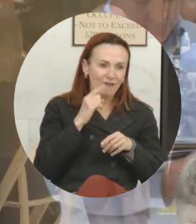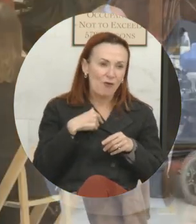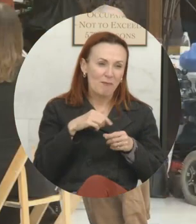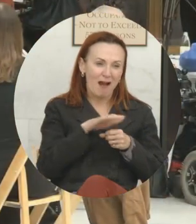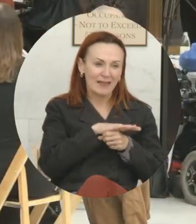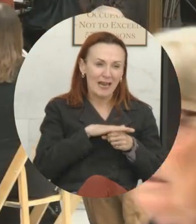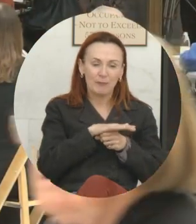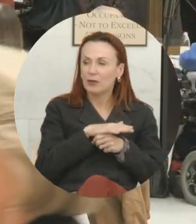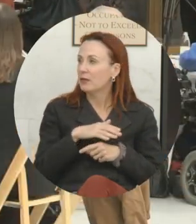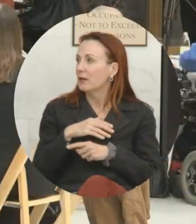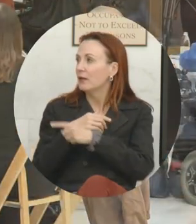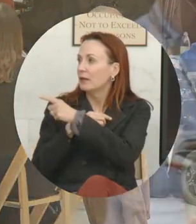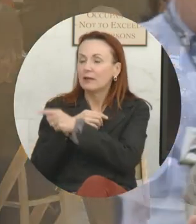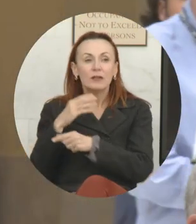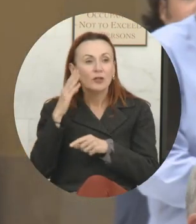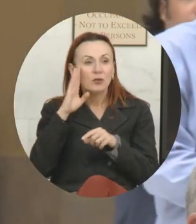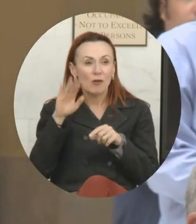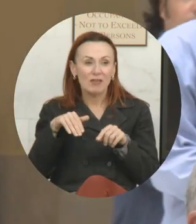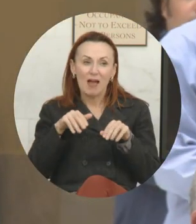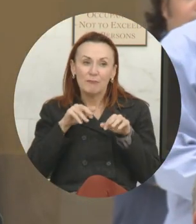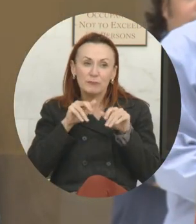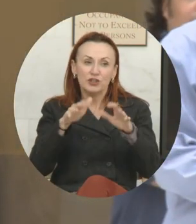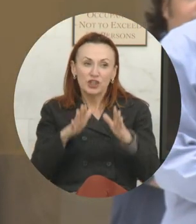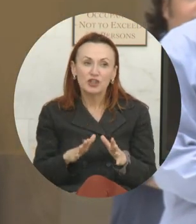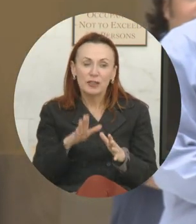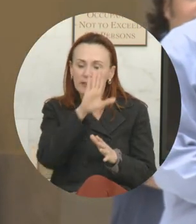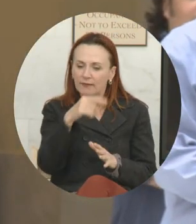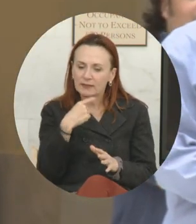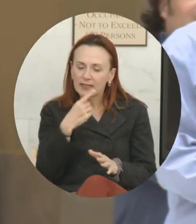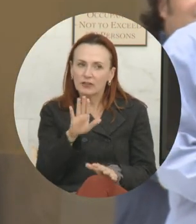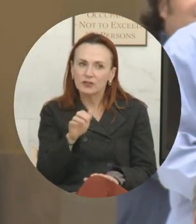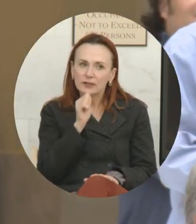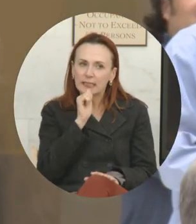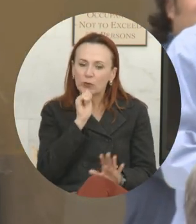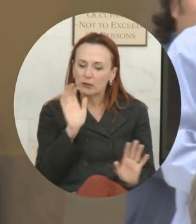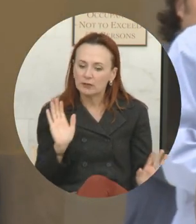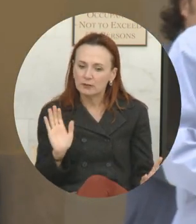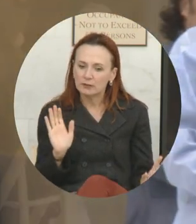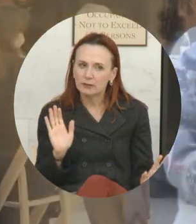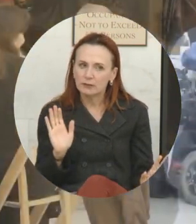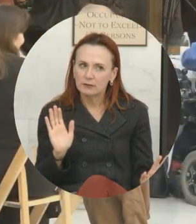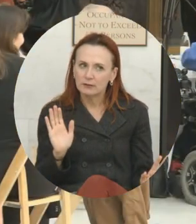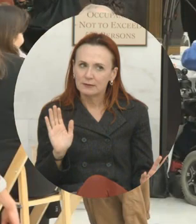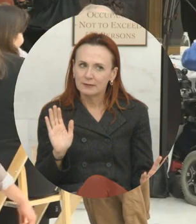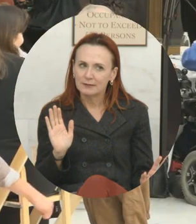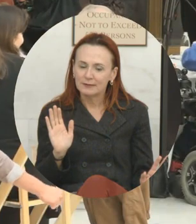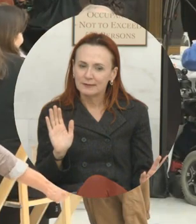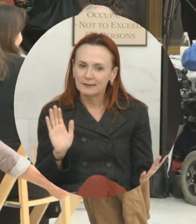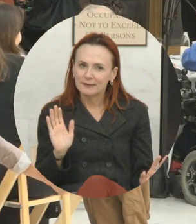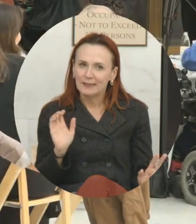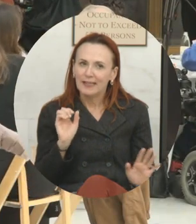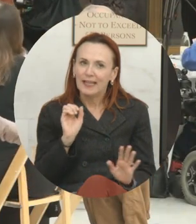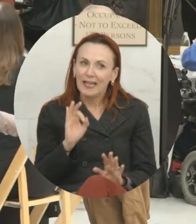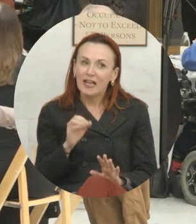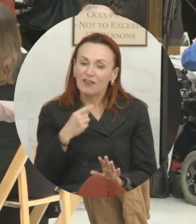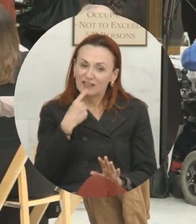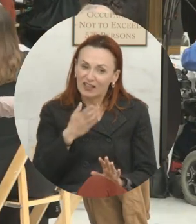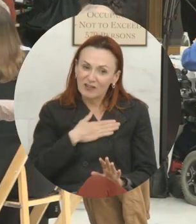magician never shares their magic. Because if I share my tricks, I'm going to have to kill you.